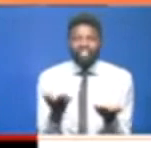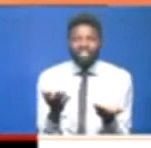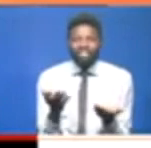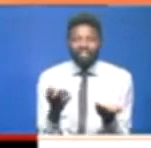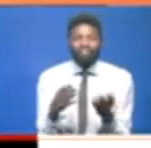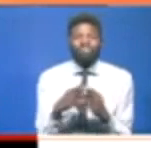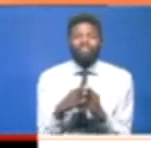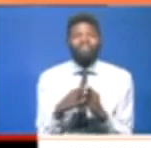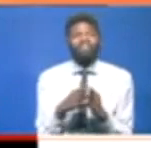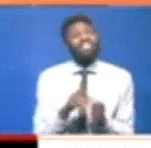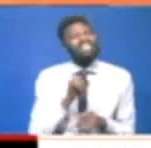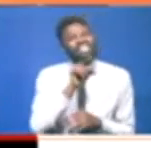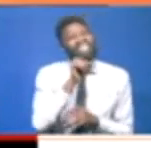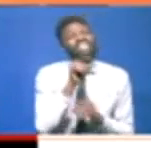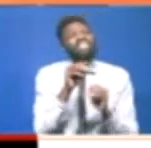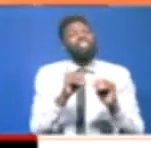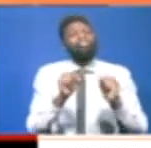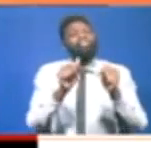How can this be well addressed?